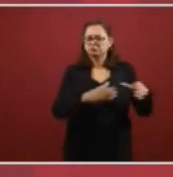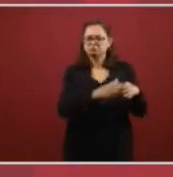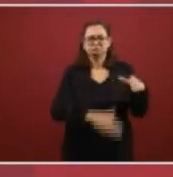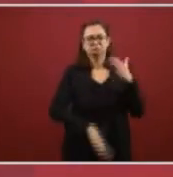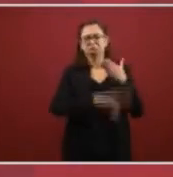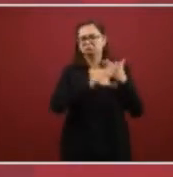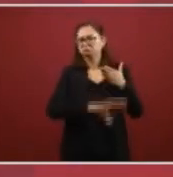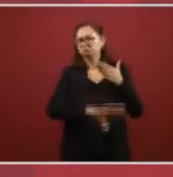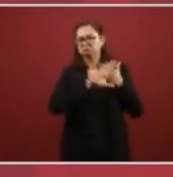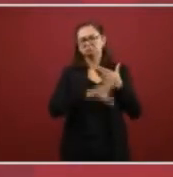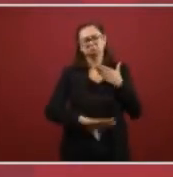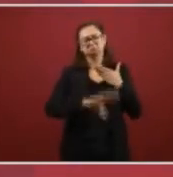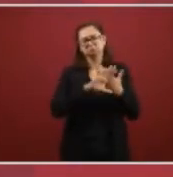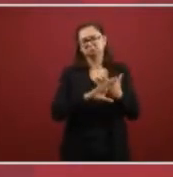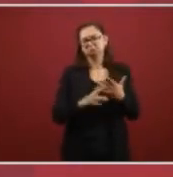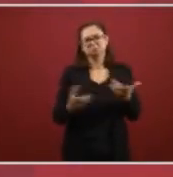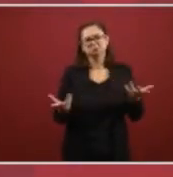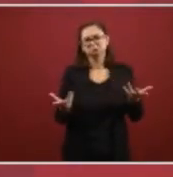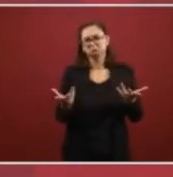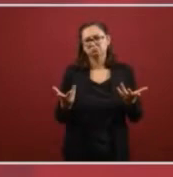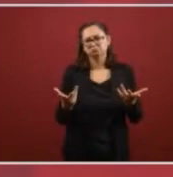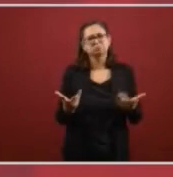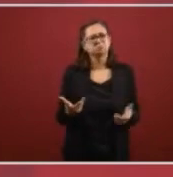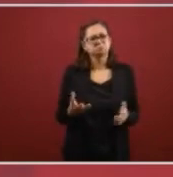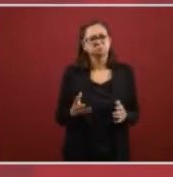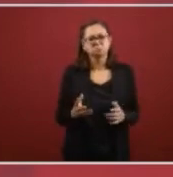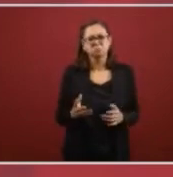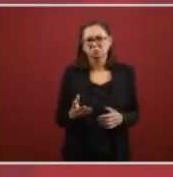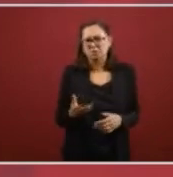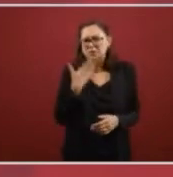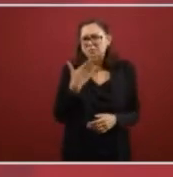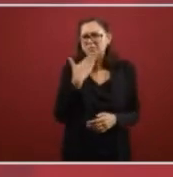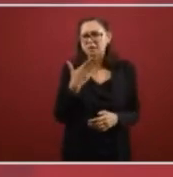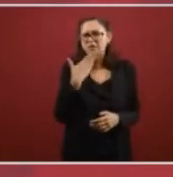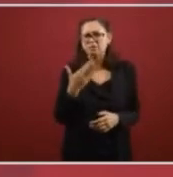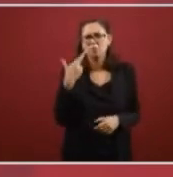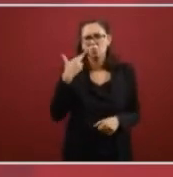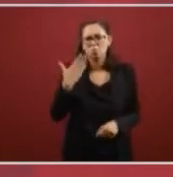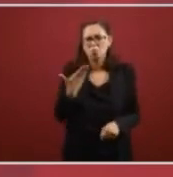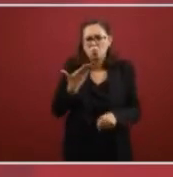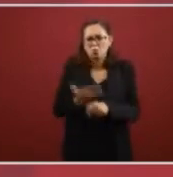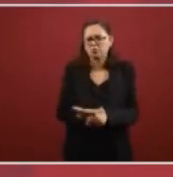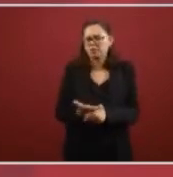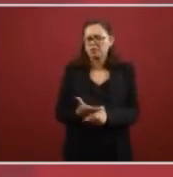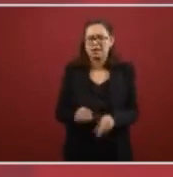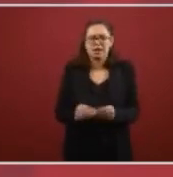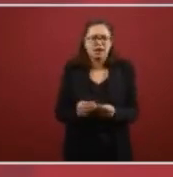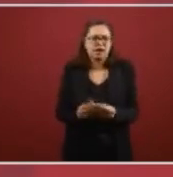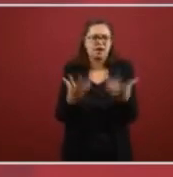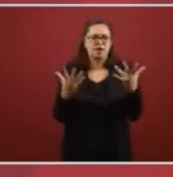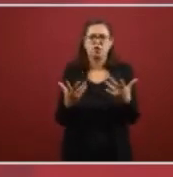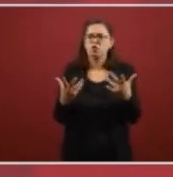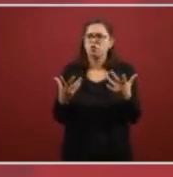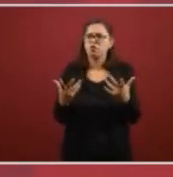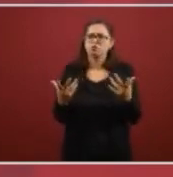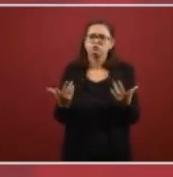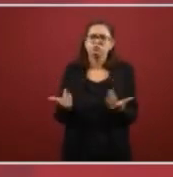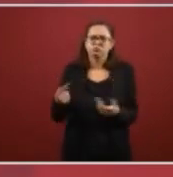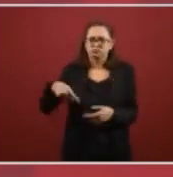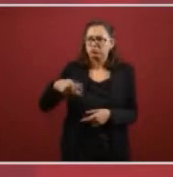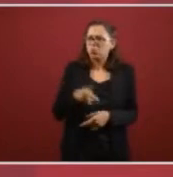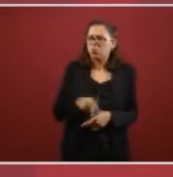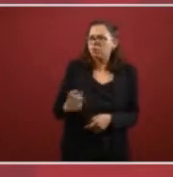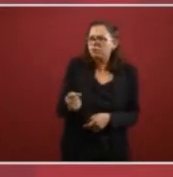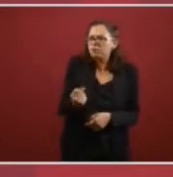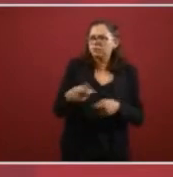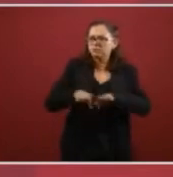there is an opposition that I would say is responsible. In a democracy, there has to